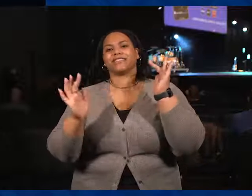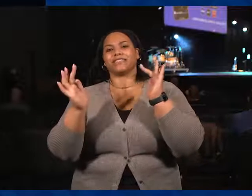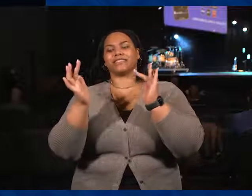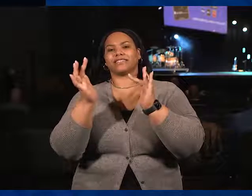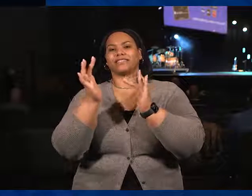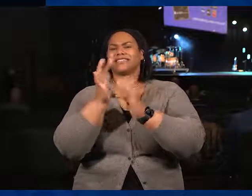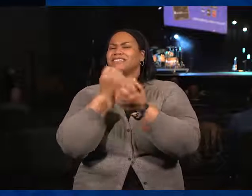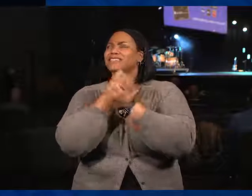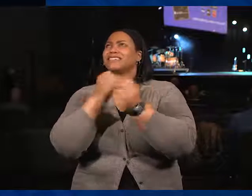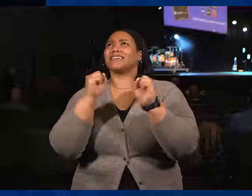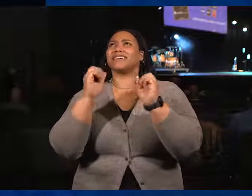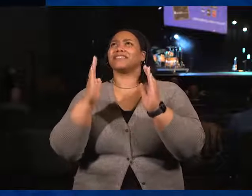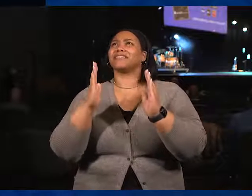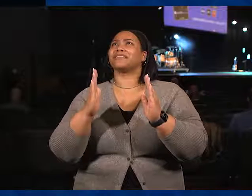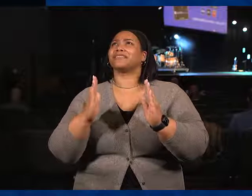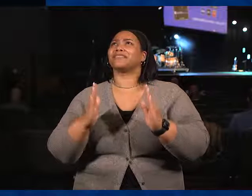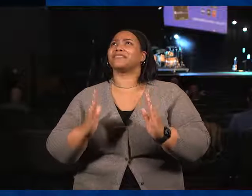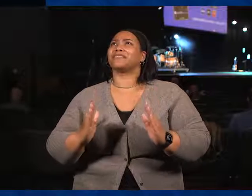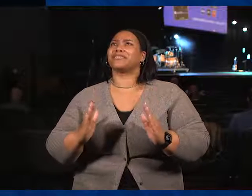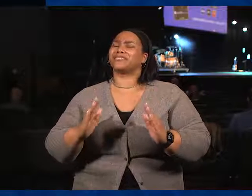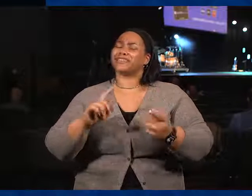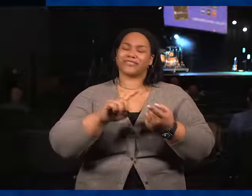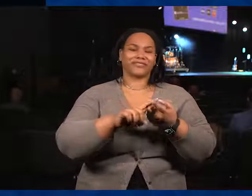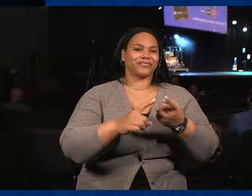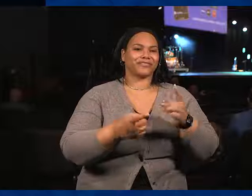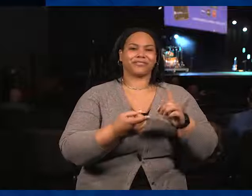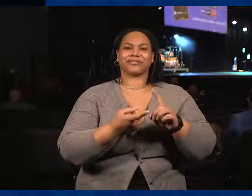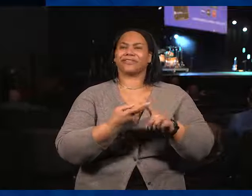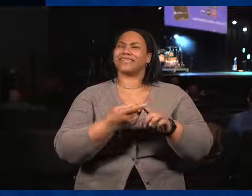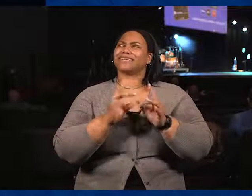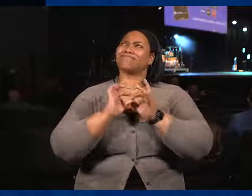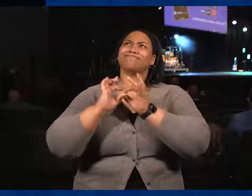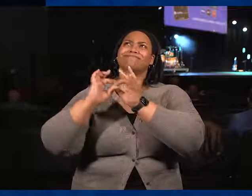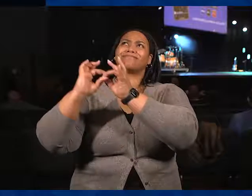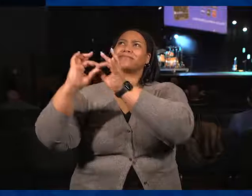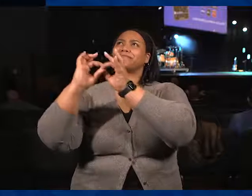Jesus, Savior and